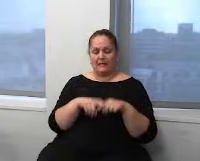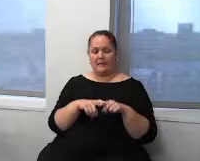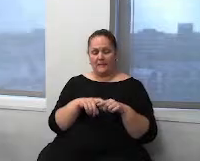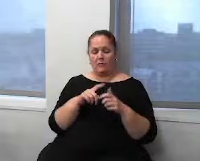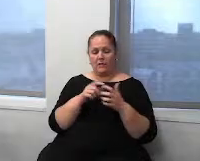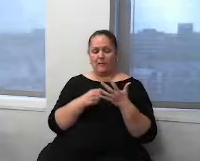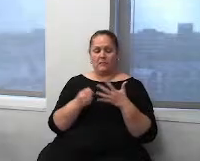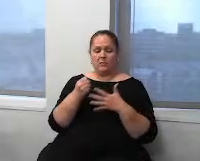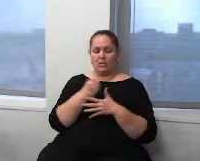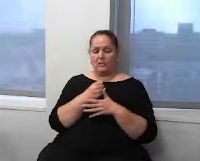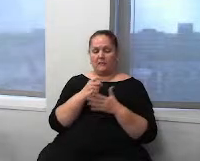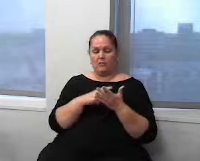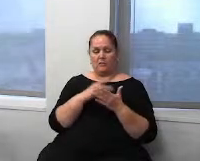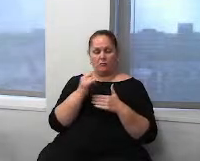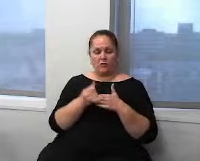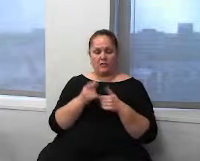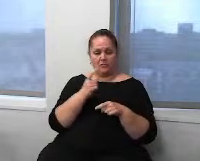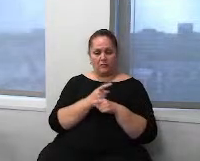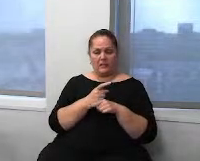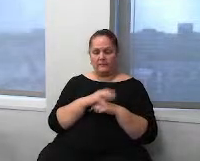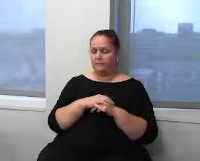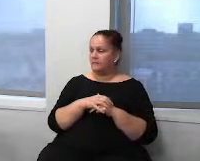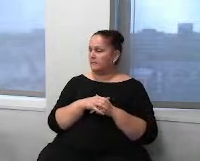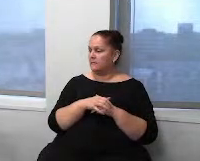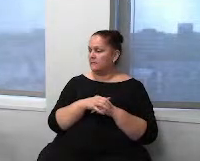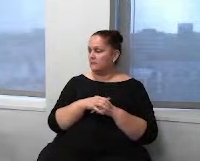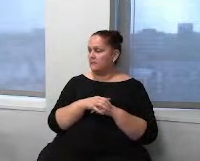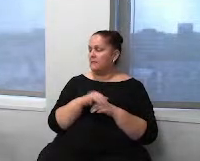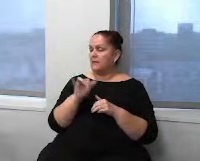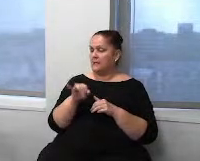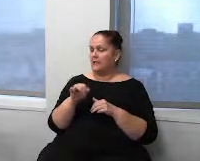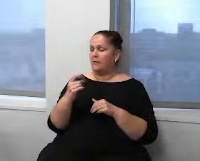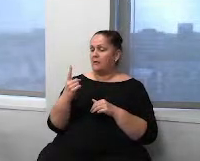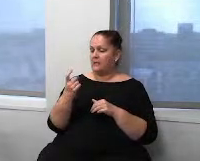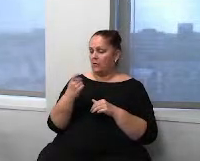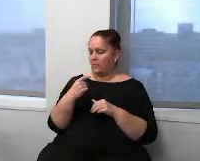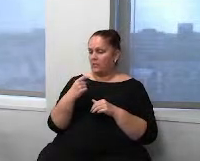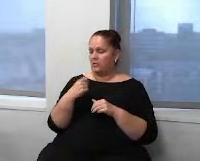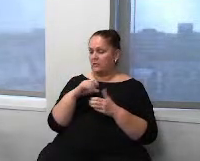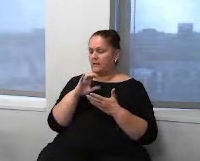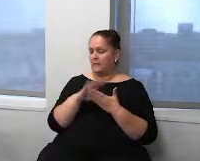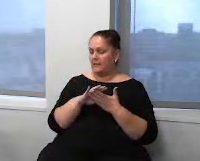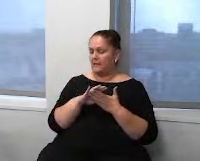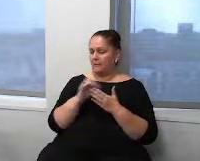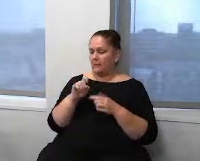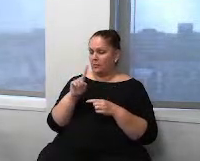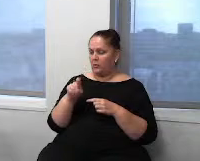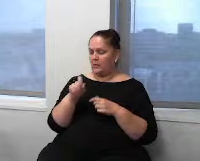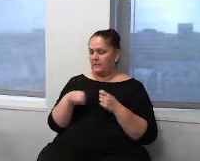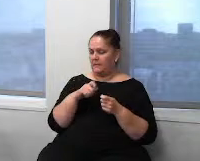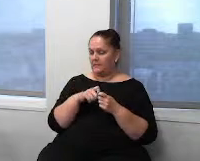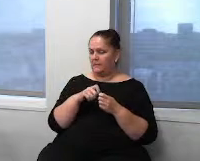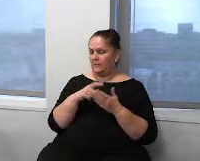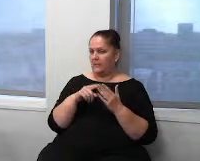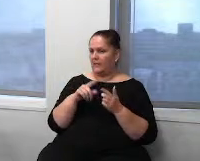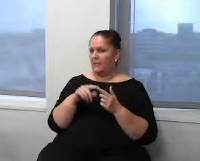analyzed reliability when it was prioritizing proposed projects, right? That was the question that was asked, I believe. If